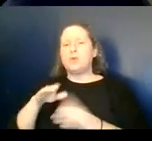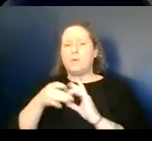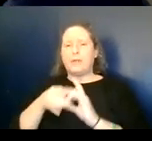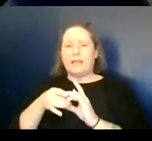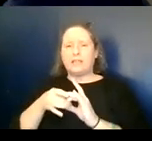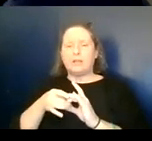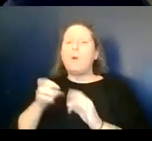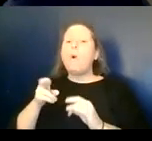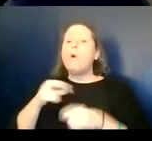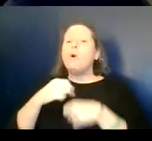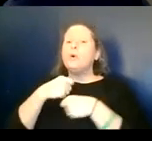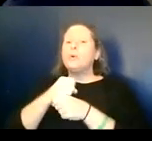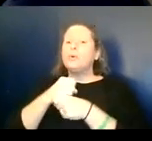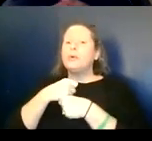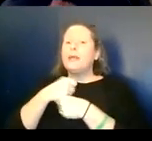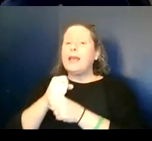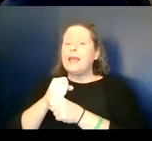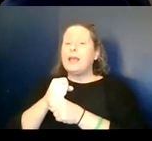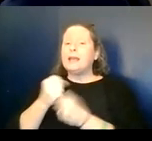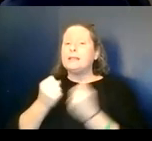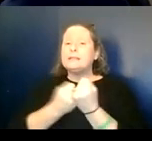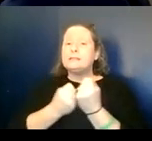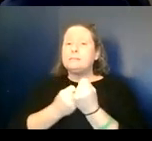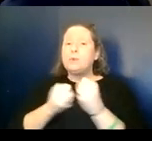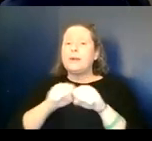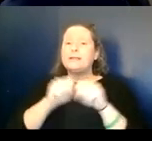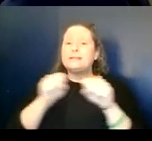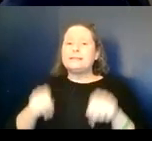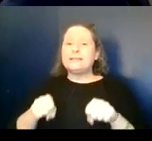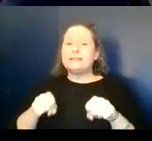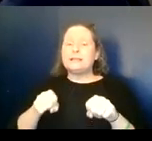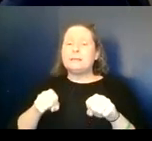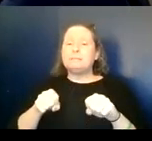or creating support systems where people could